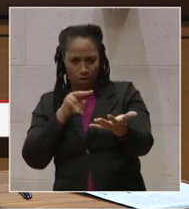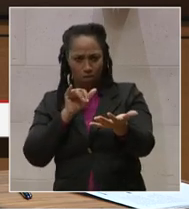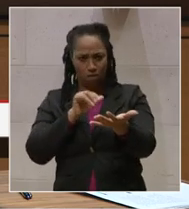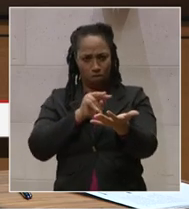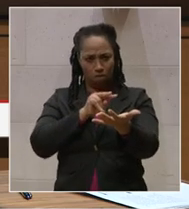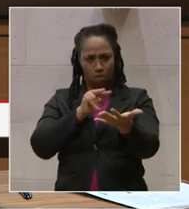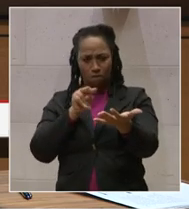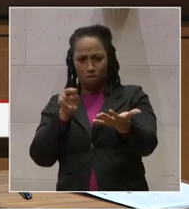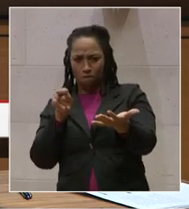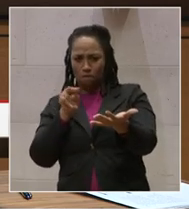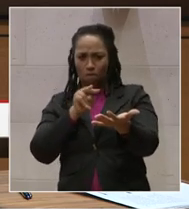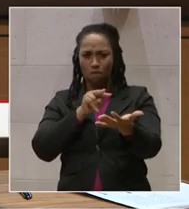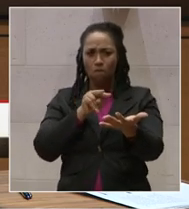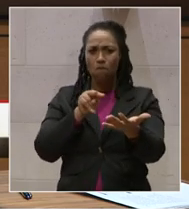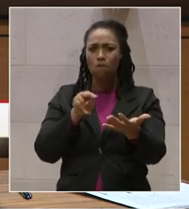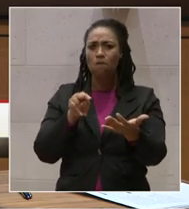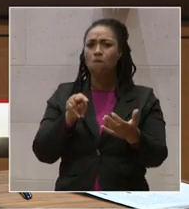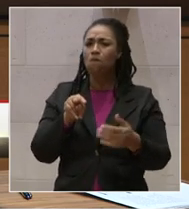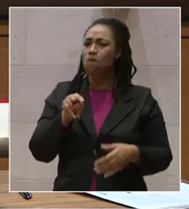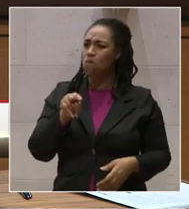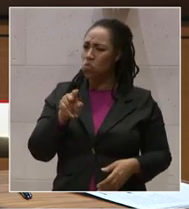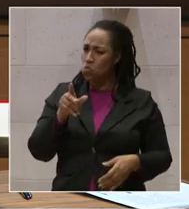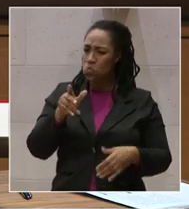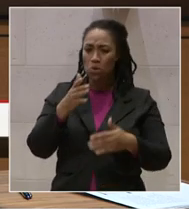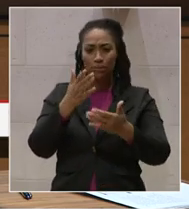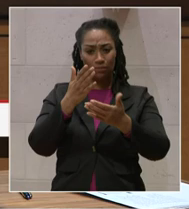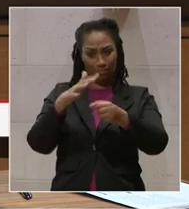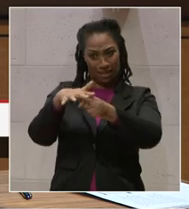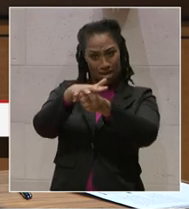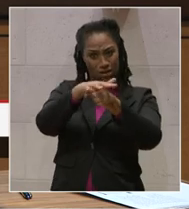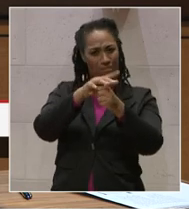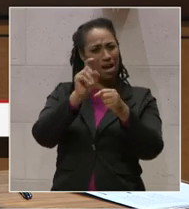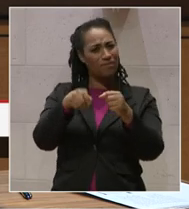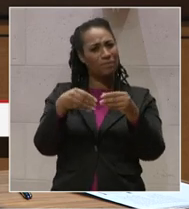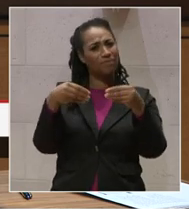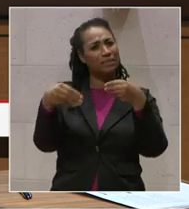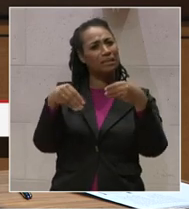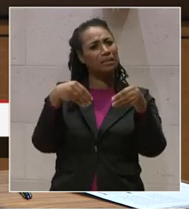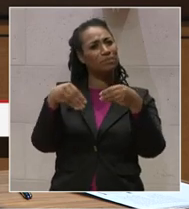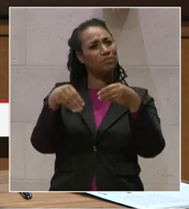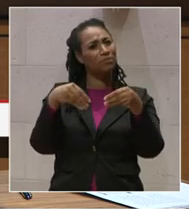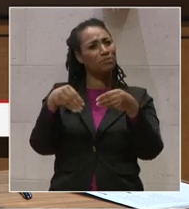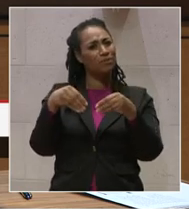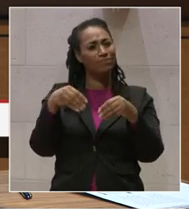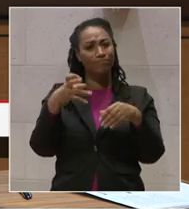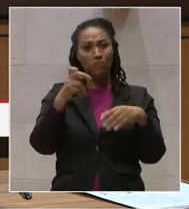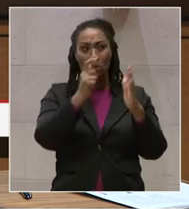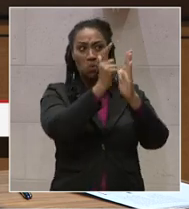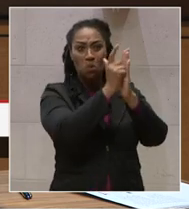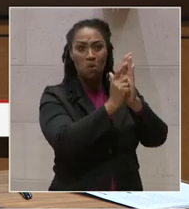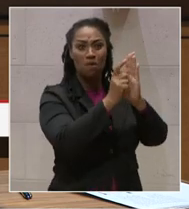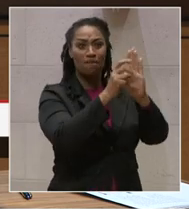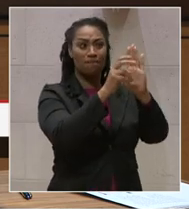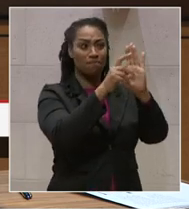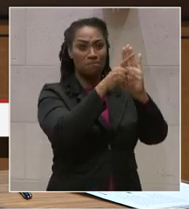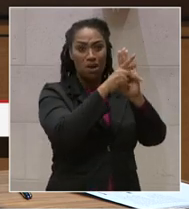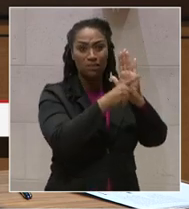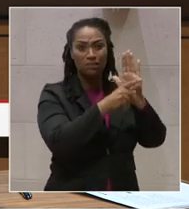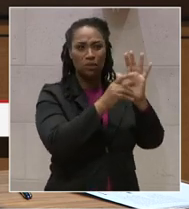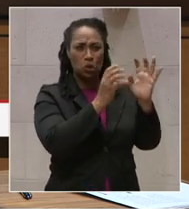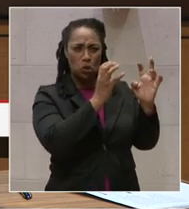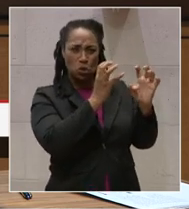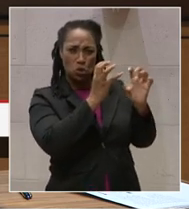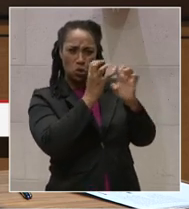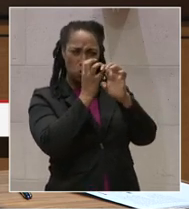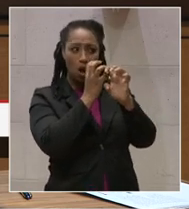growth, while rigid policies may hinder progress. Partnerships are also important as we